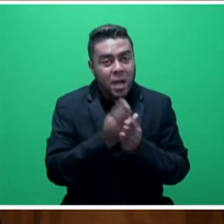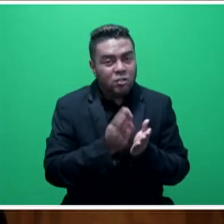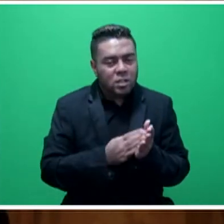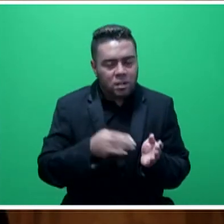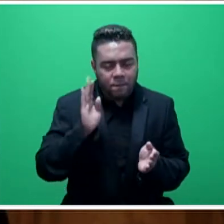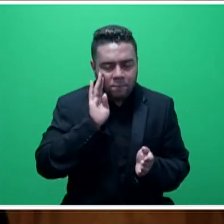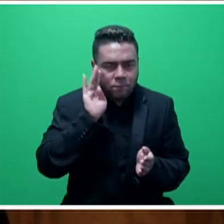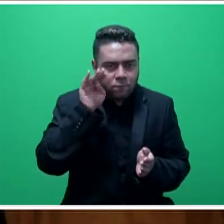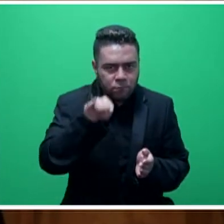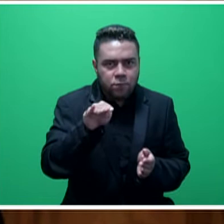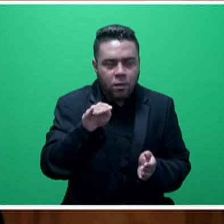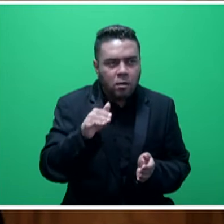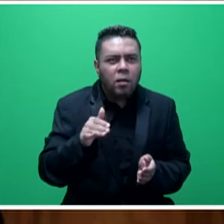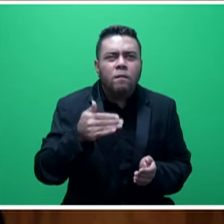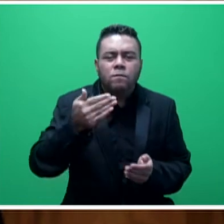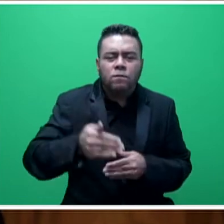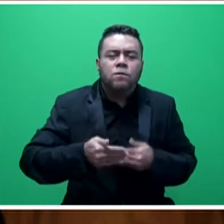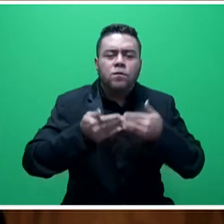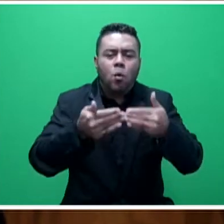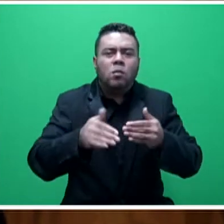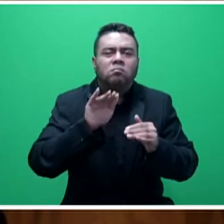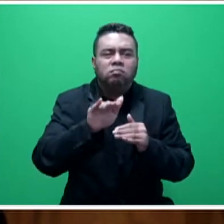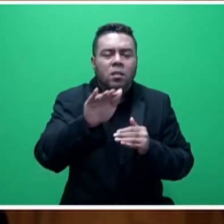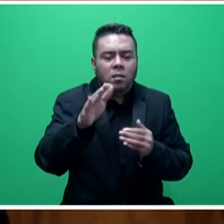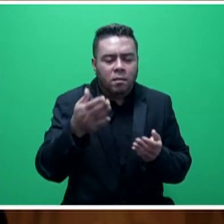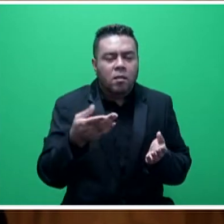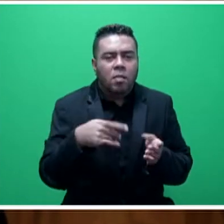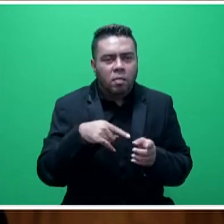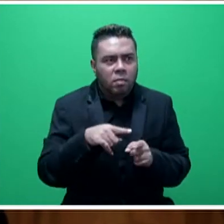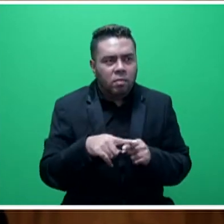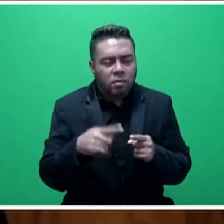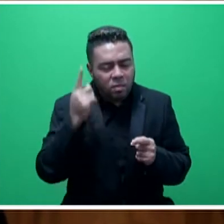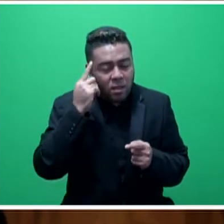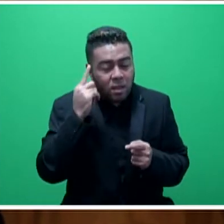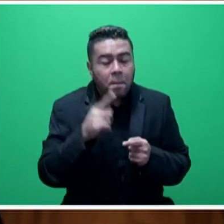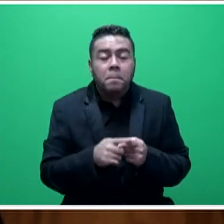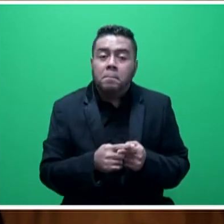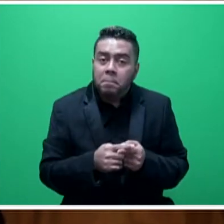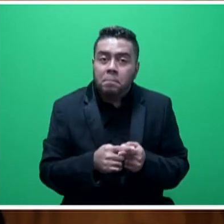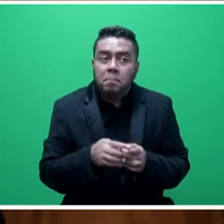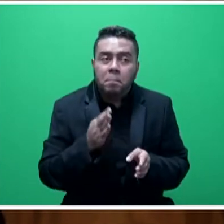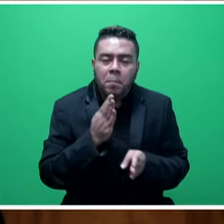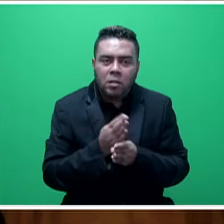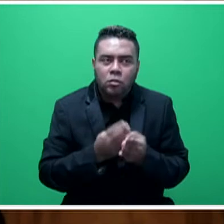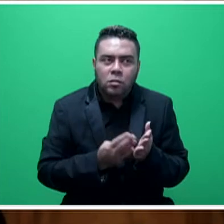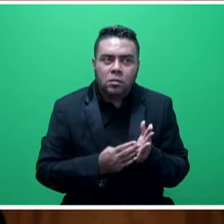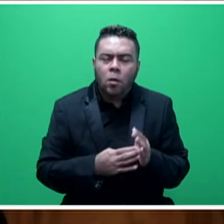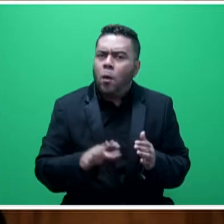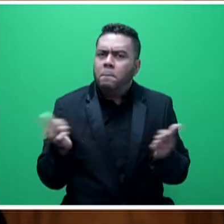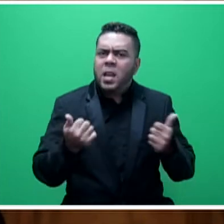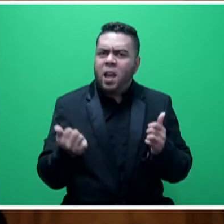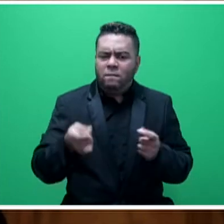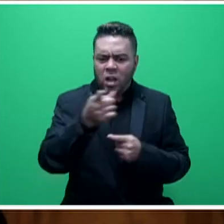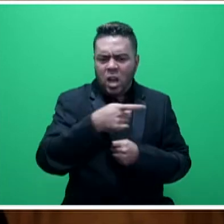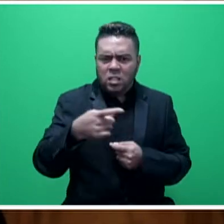like all our past and current policies. We have spent strategically during a time when many are having cuts across